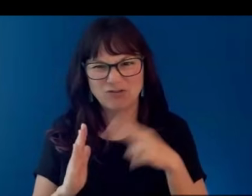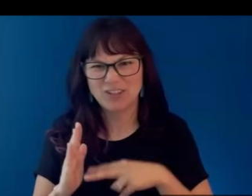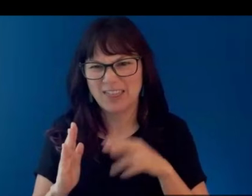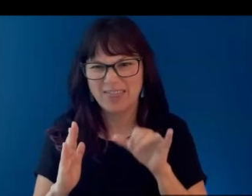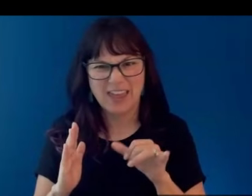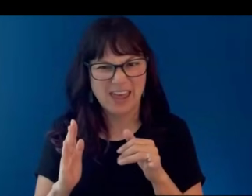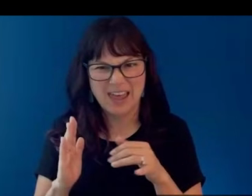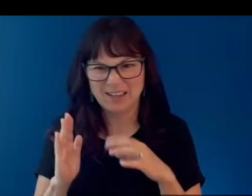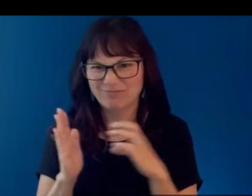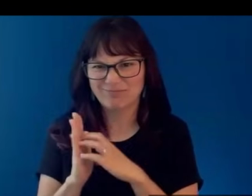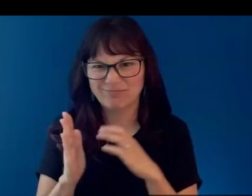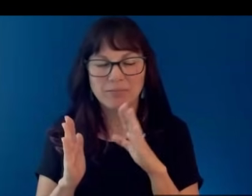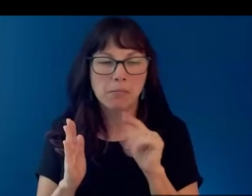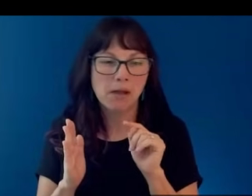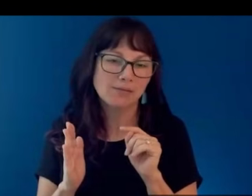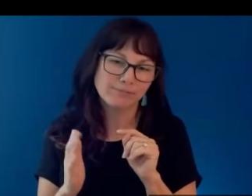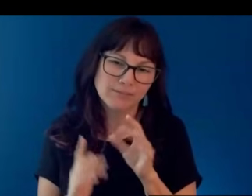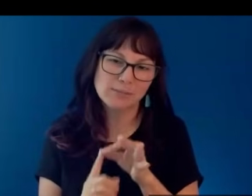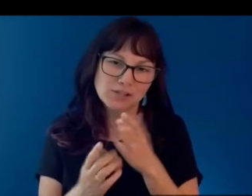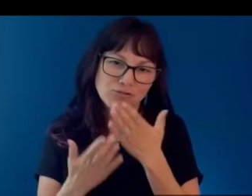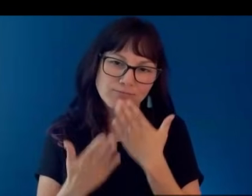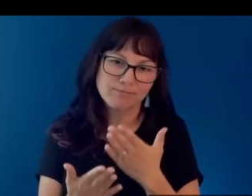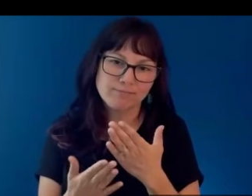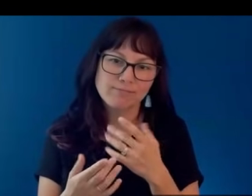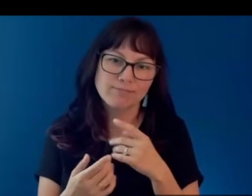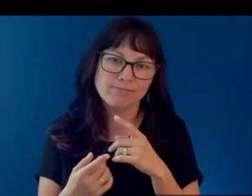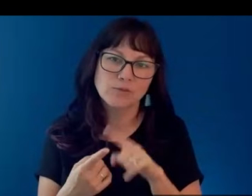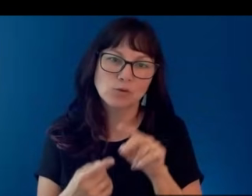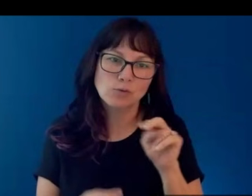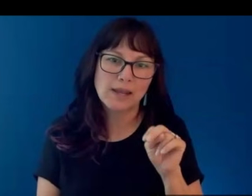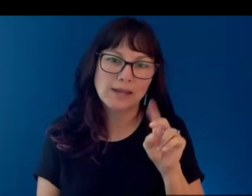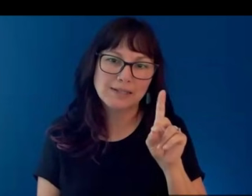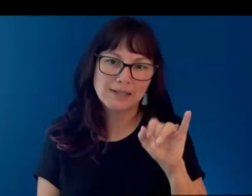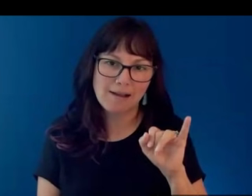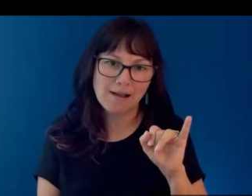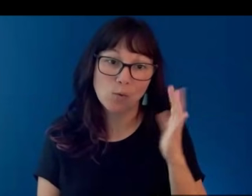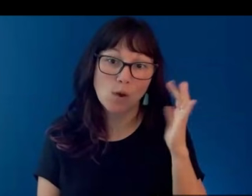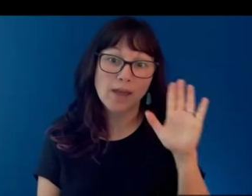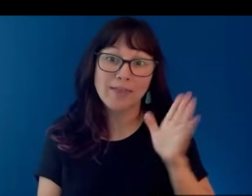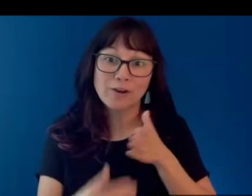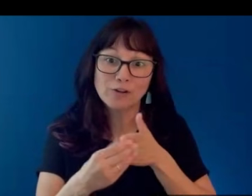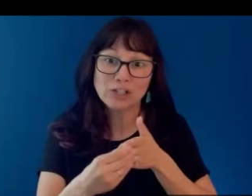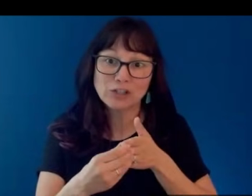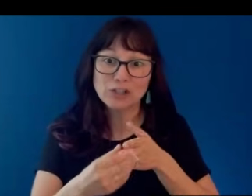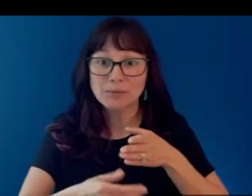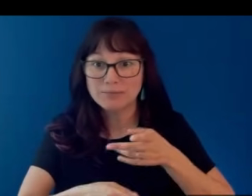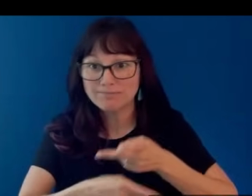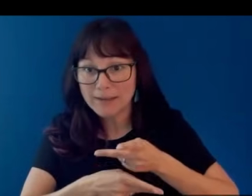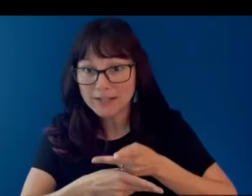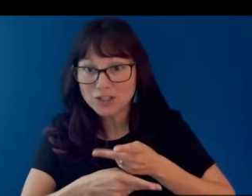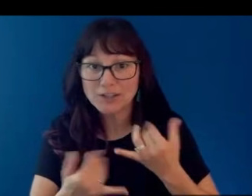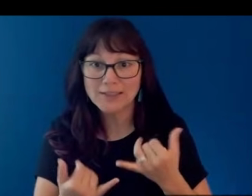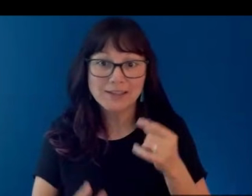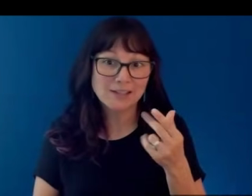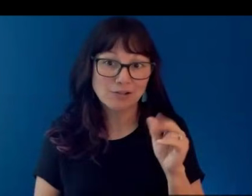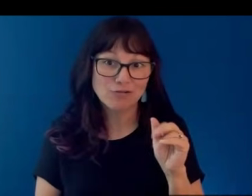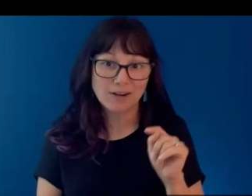you, but just a special thank you to NDI for their leadership managing this